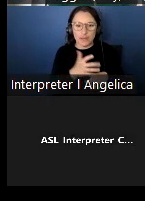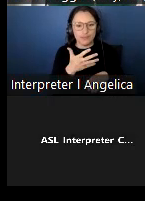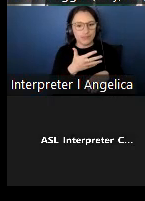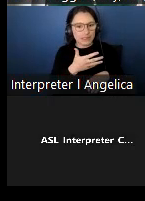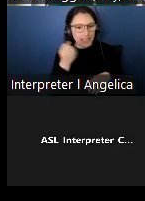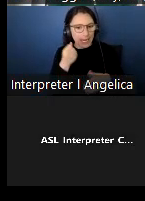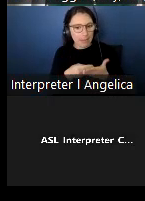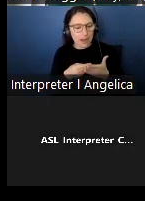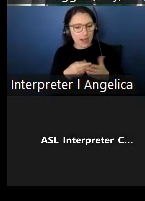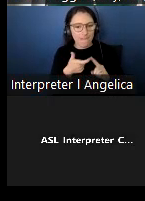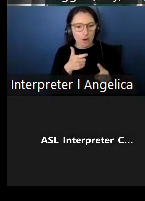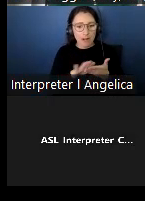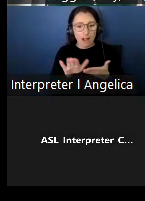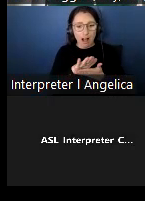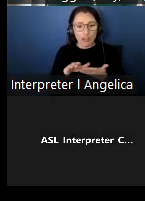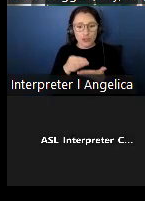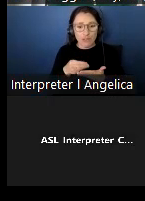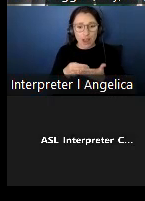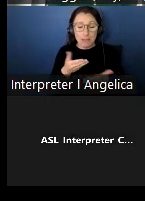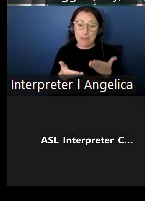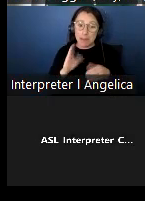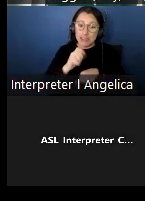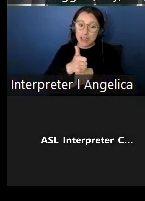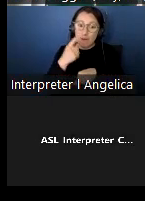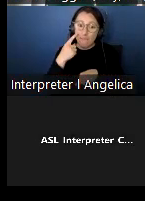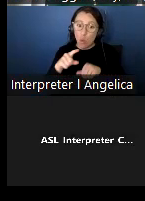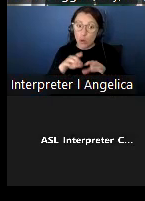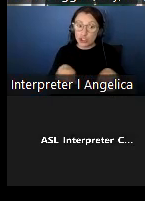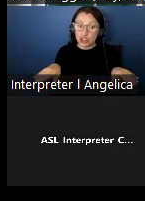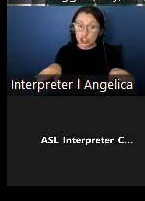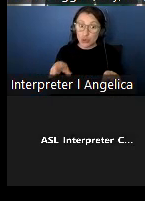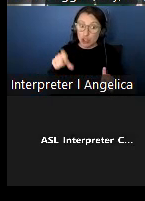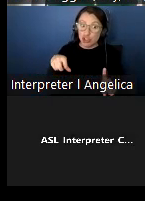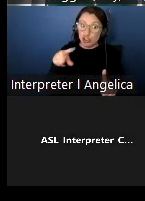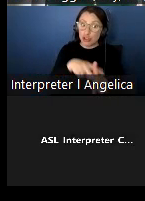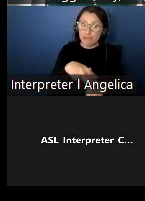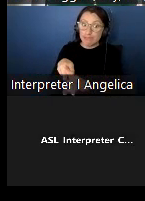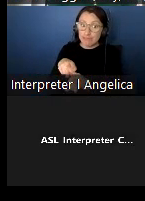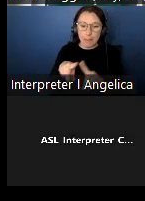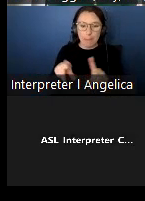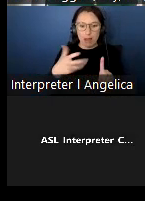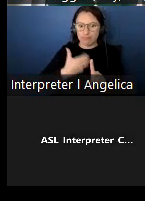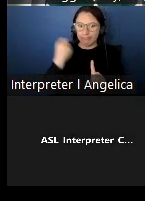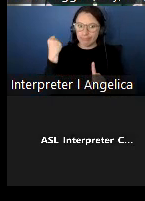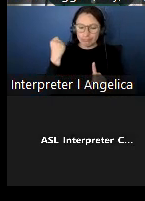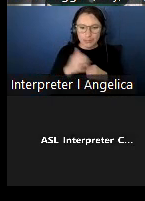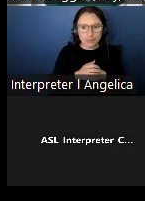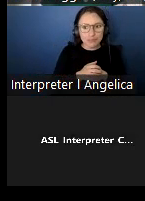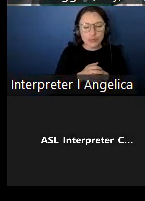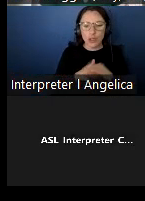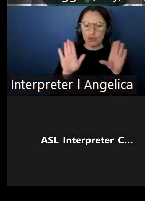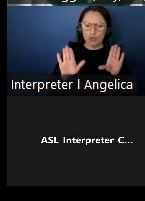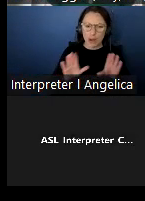fund that might be set up for children. Absolutely, that's a way to do that. So these are great answers.